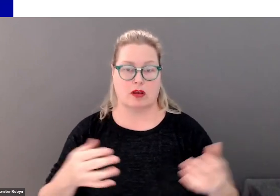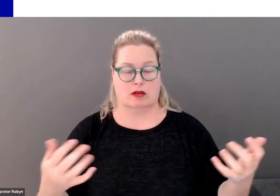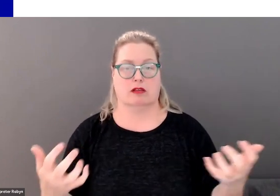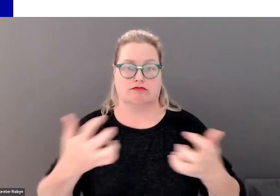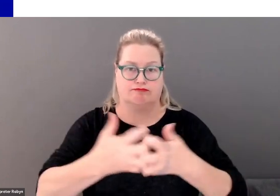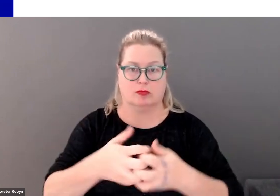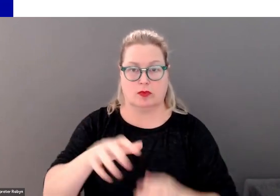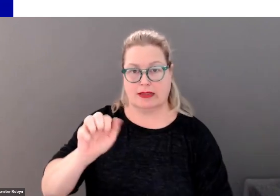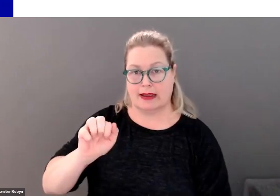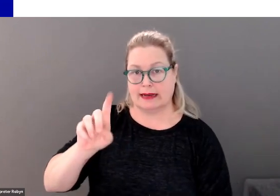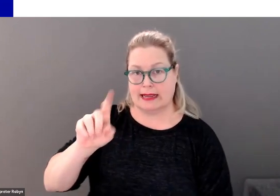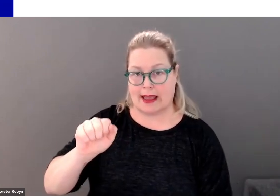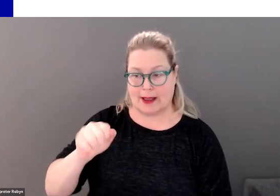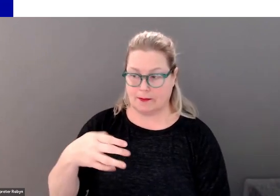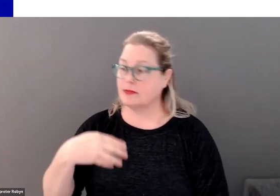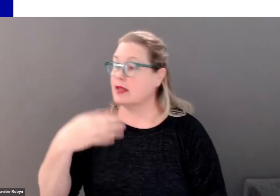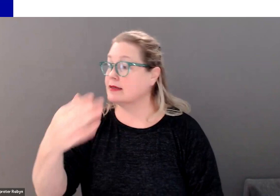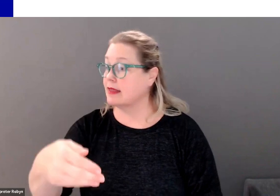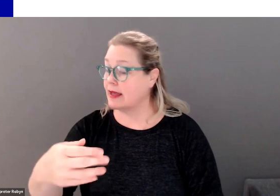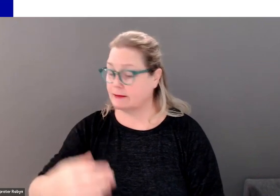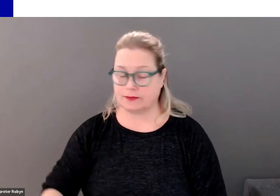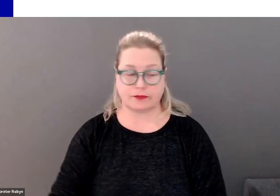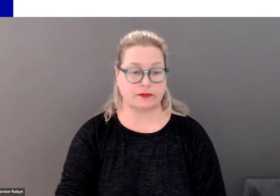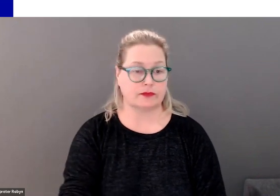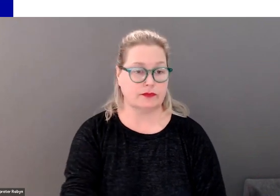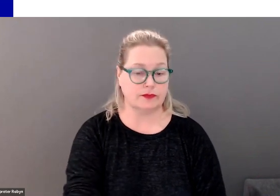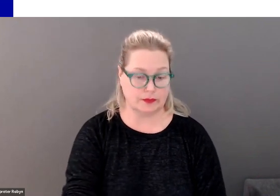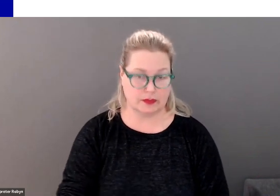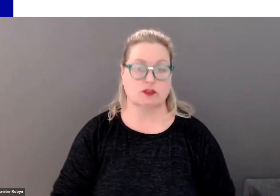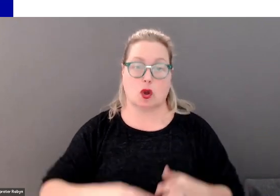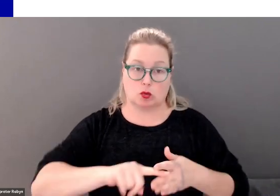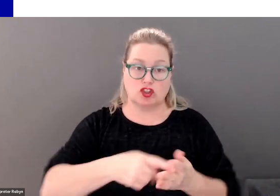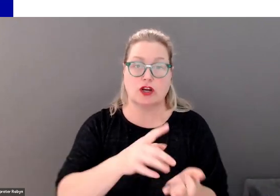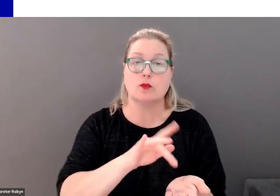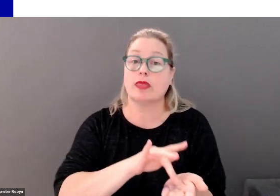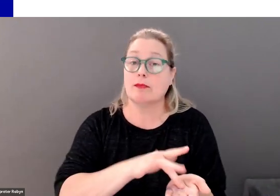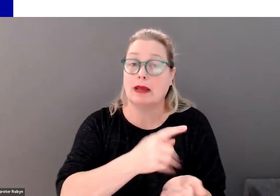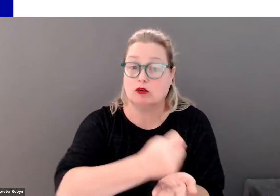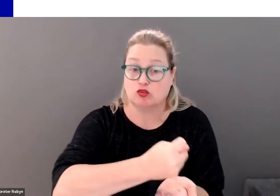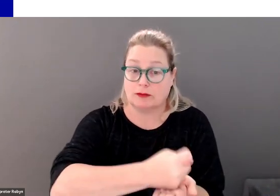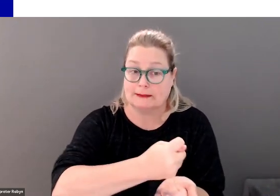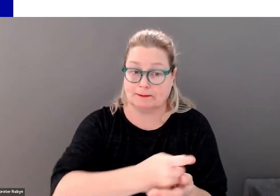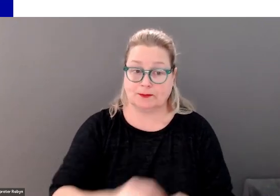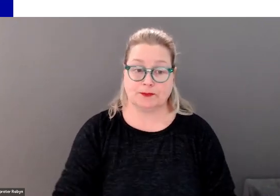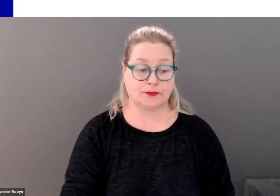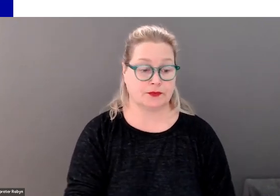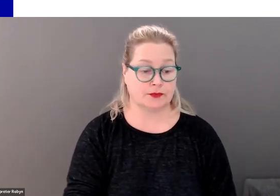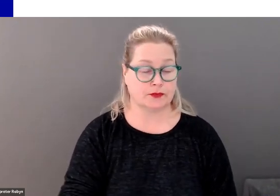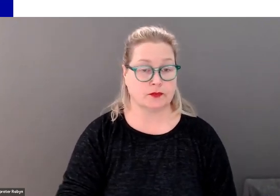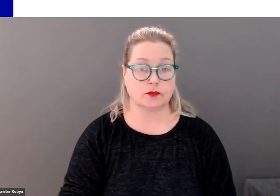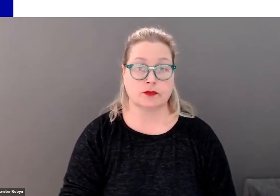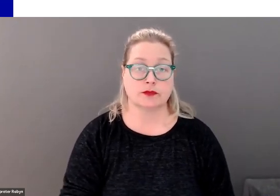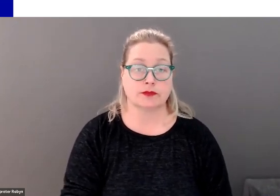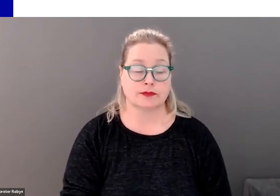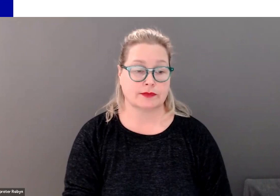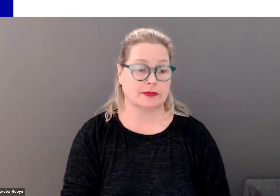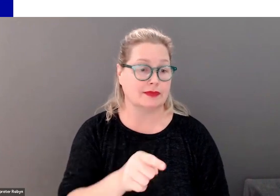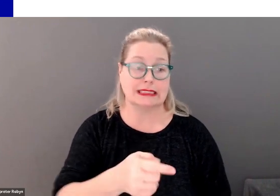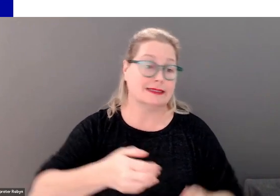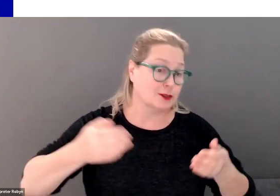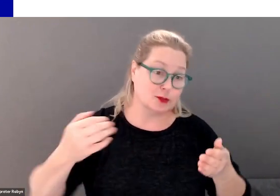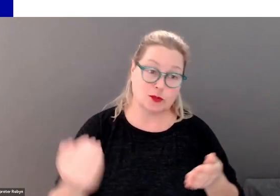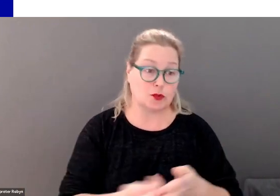please. So we're starting with the medical treatment provisions. So this is the new